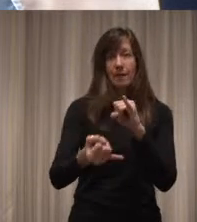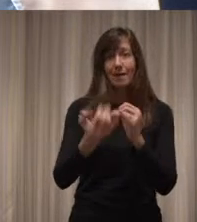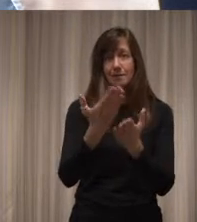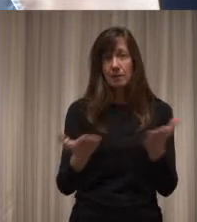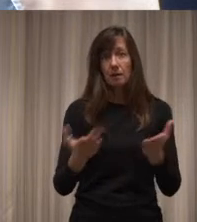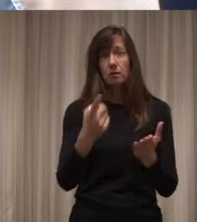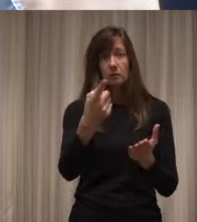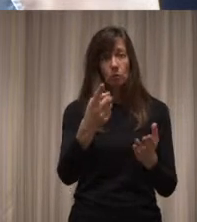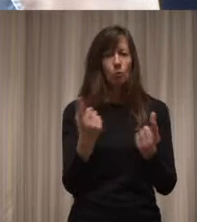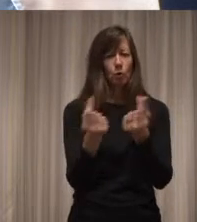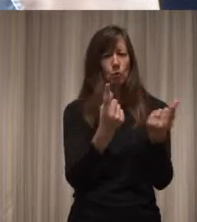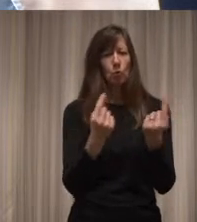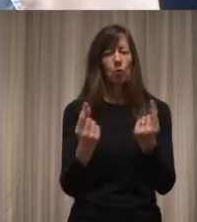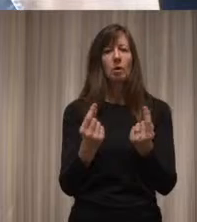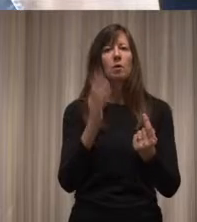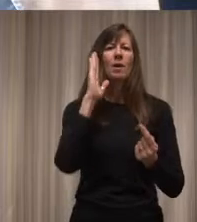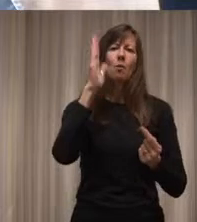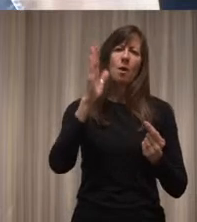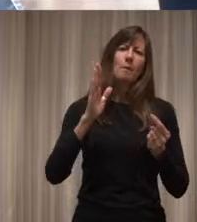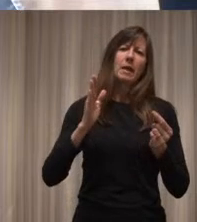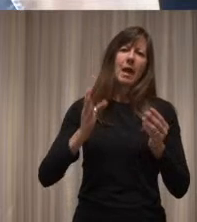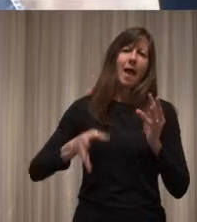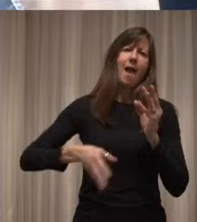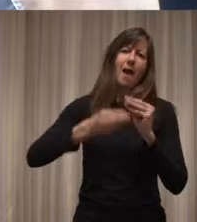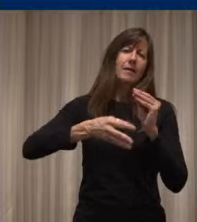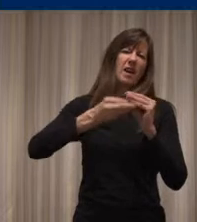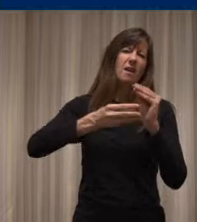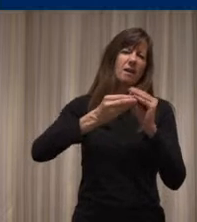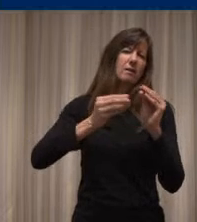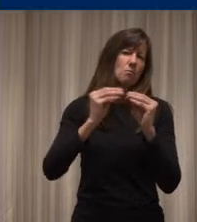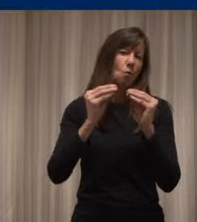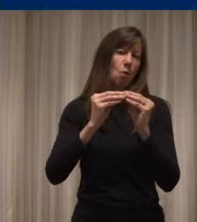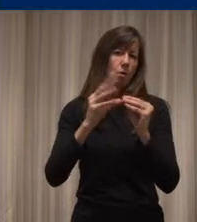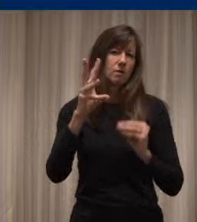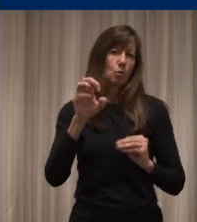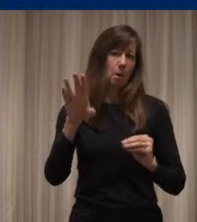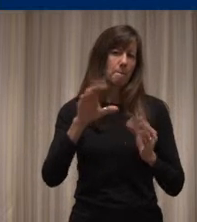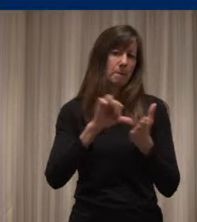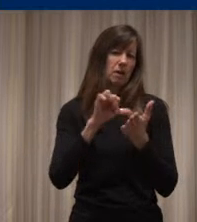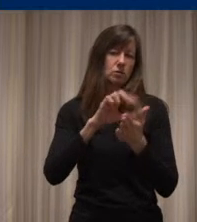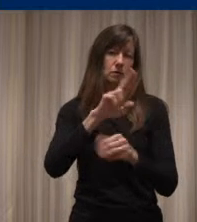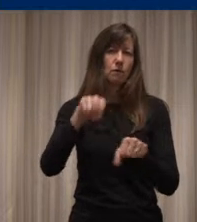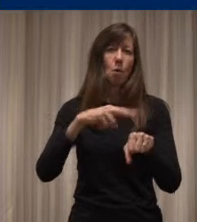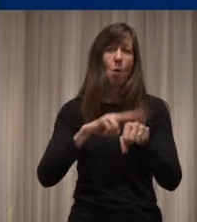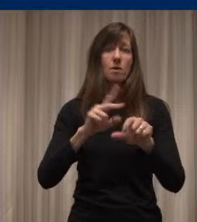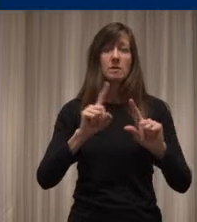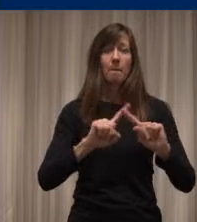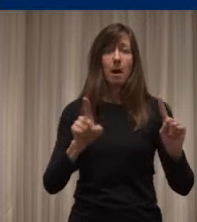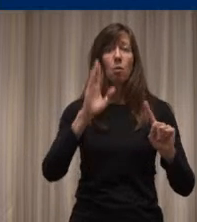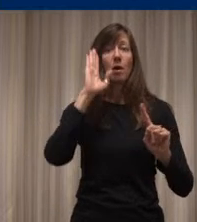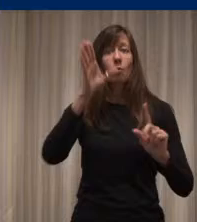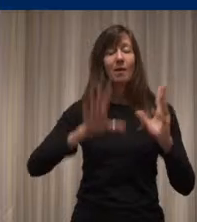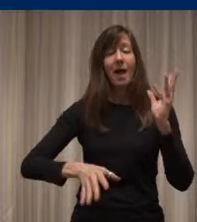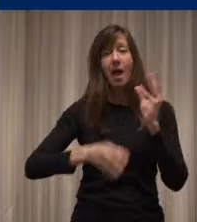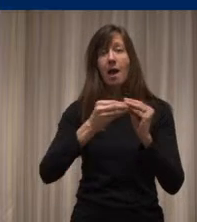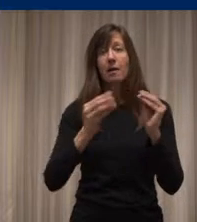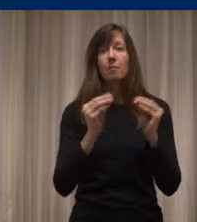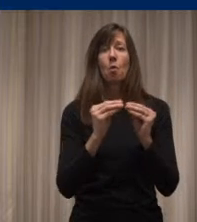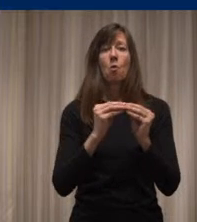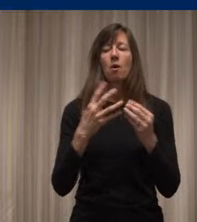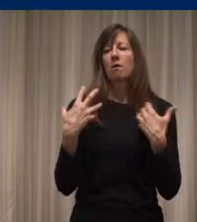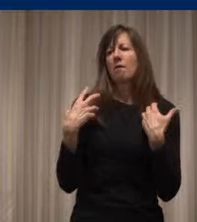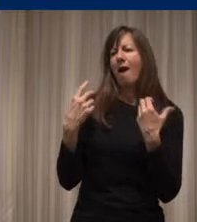day, but we already have about 15 frequently asked questions up on the page. Some of them are health-related questions, some of them are